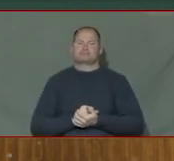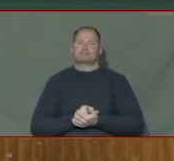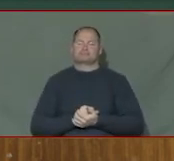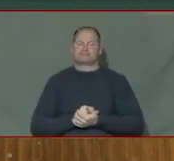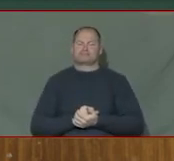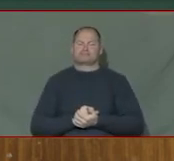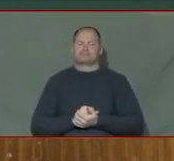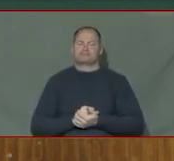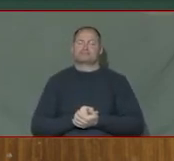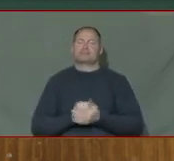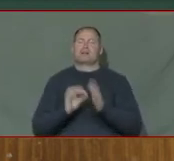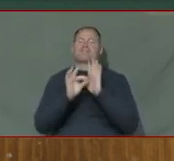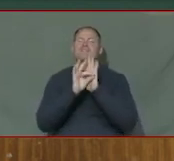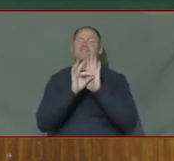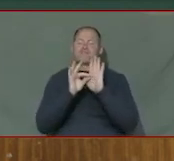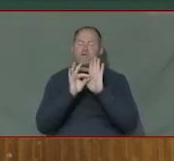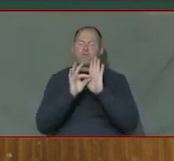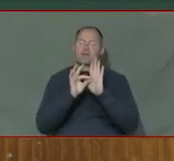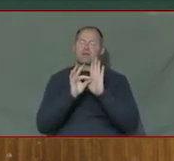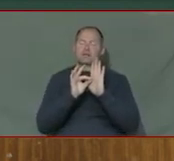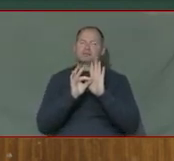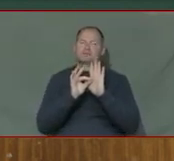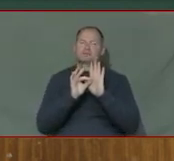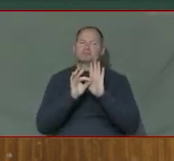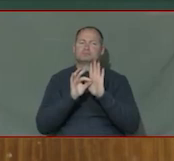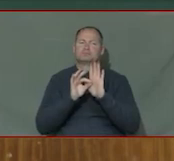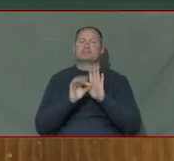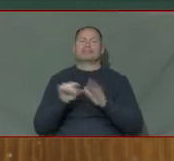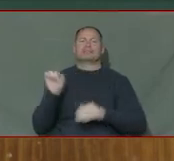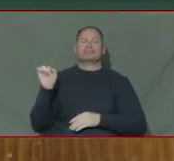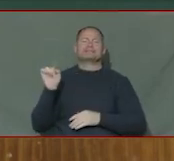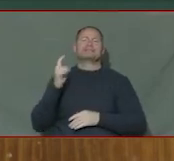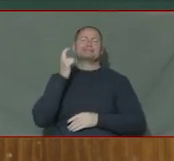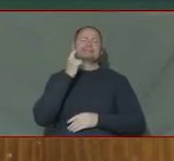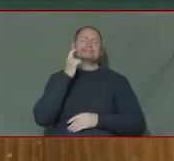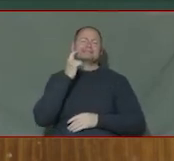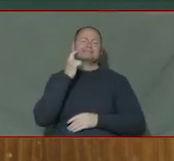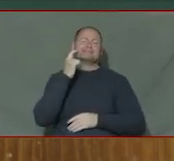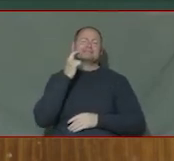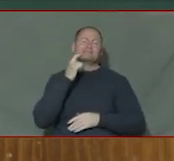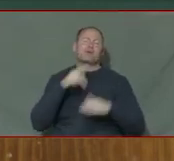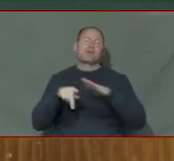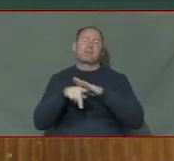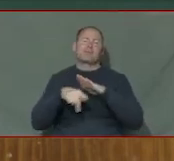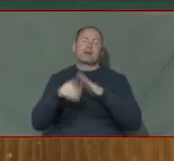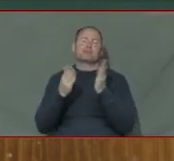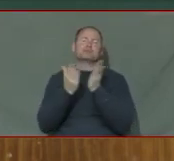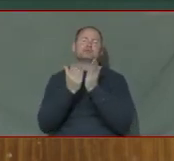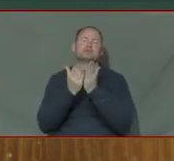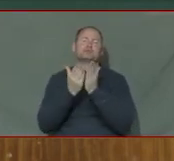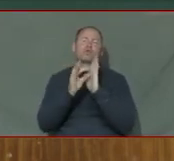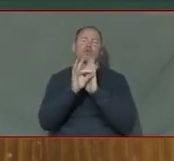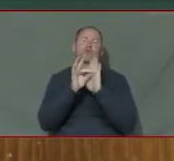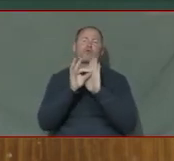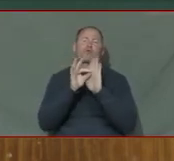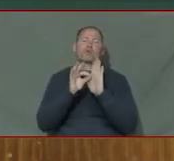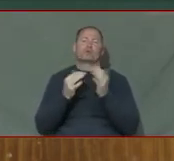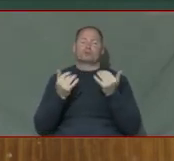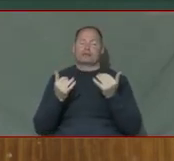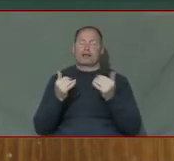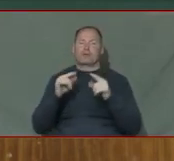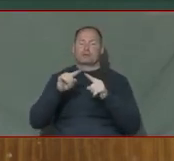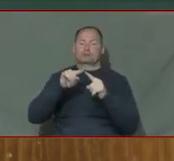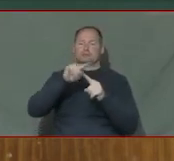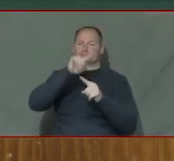That is the formula for the perimeter. These are primary school formulas. This here is a circle. And